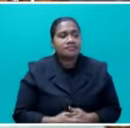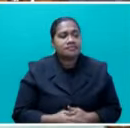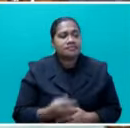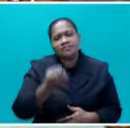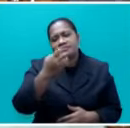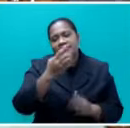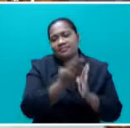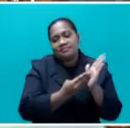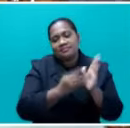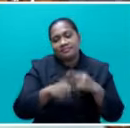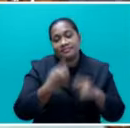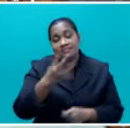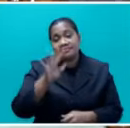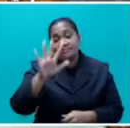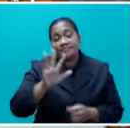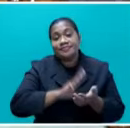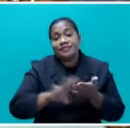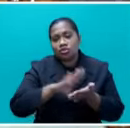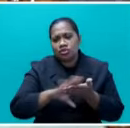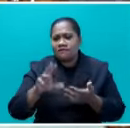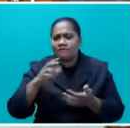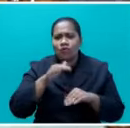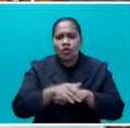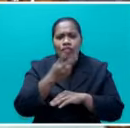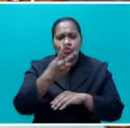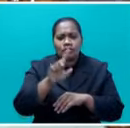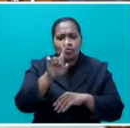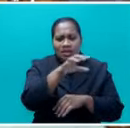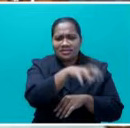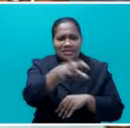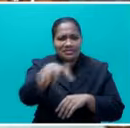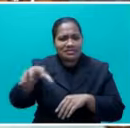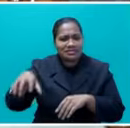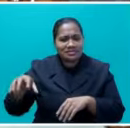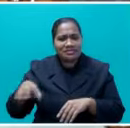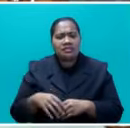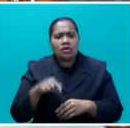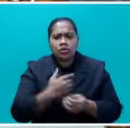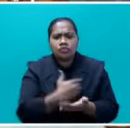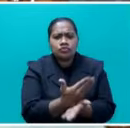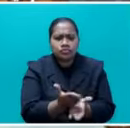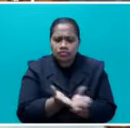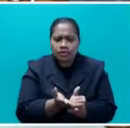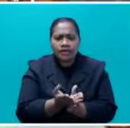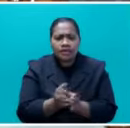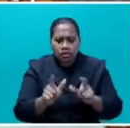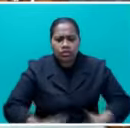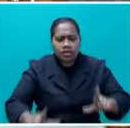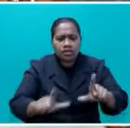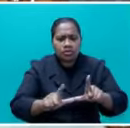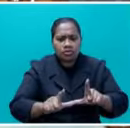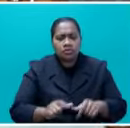million in over 21 sites. Furthermore, in adopting the infrastructure sharing or co-location model, Wailesi now